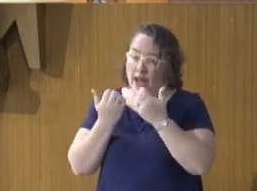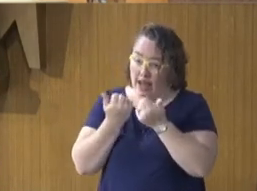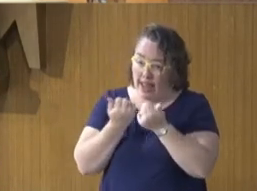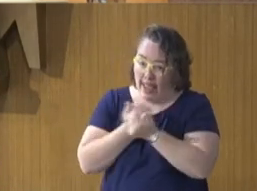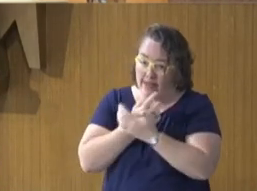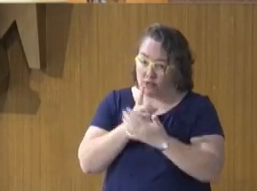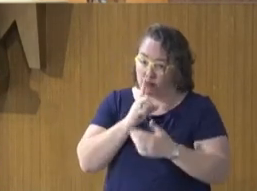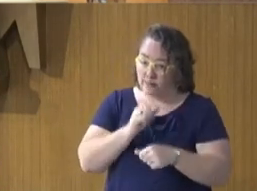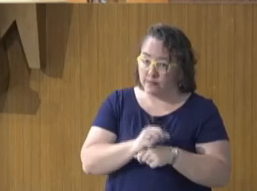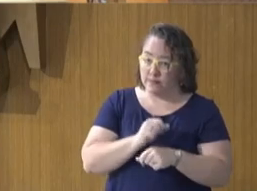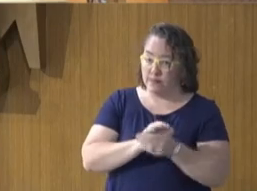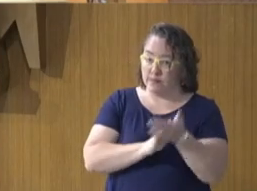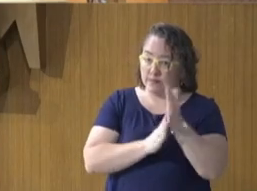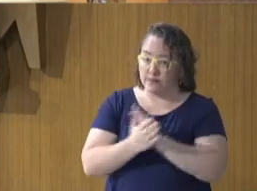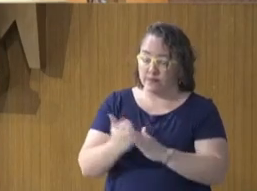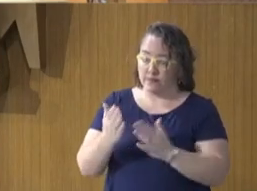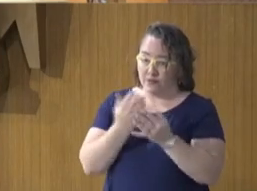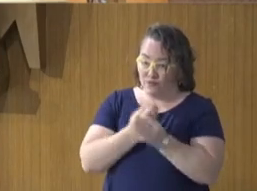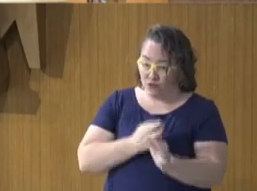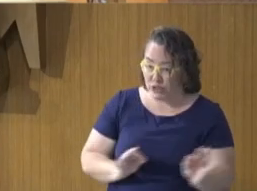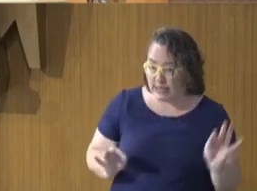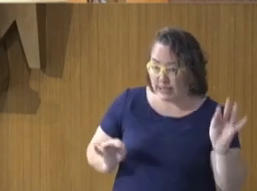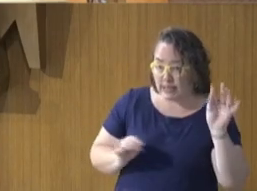really led to lasting freedom?